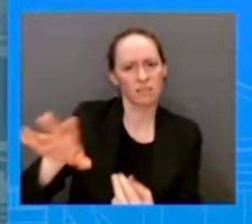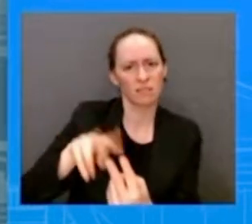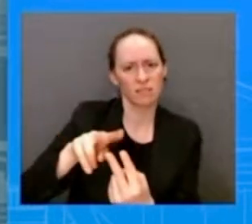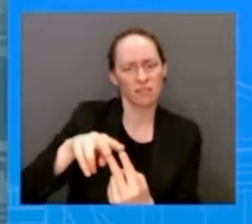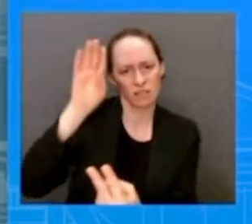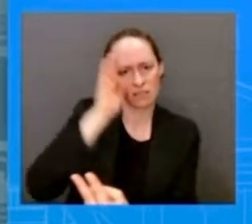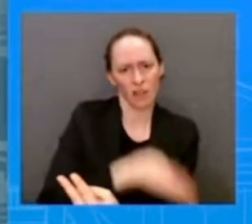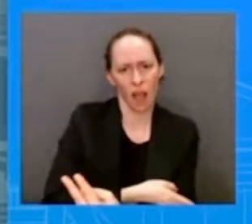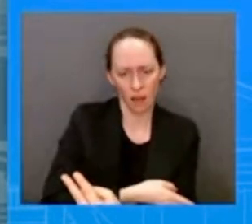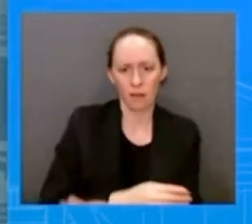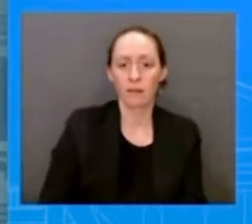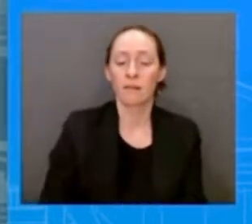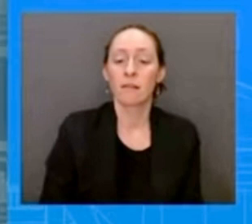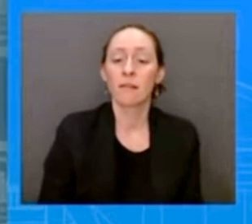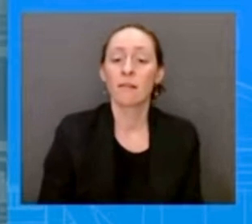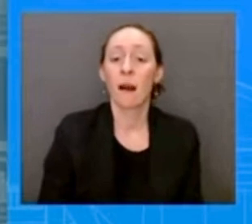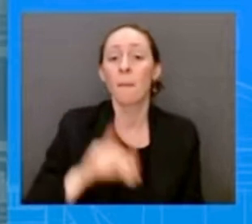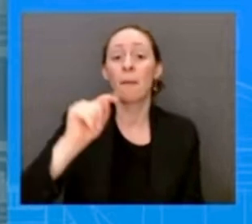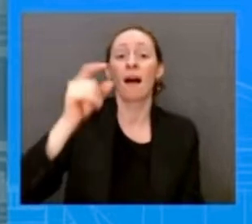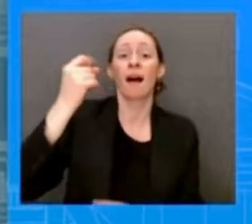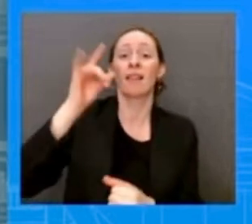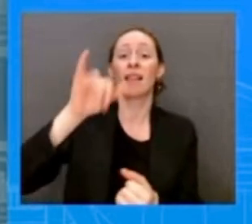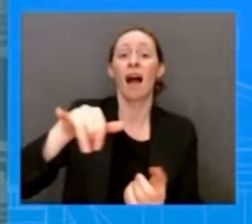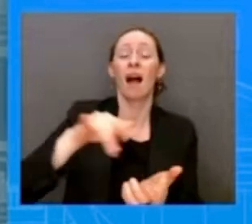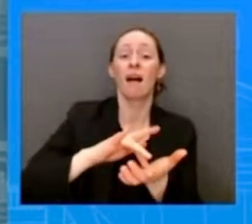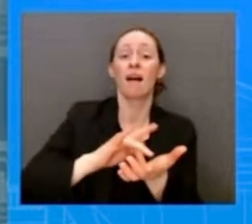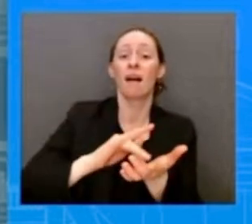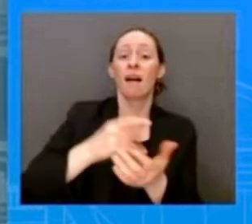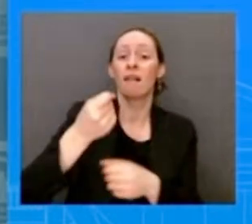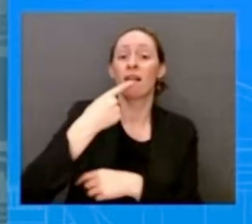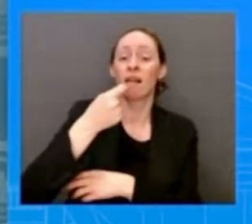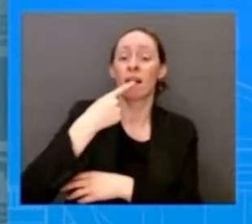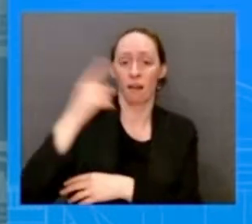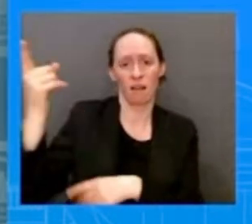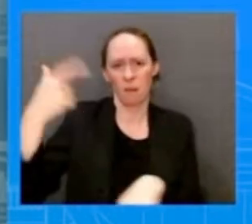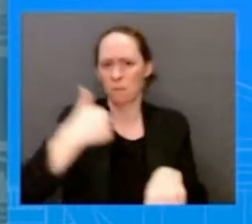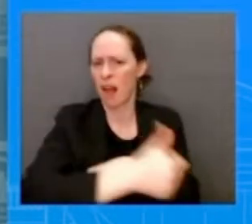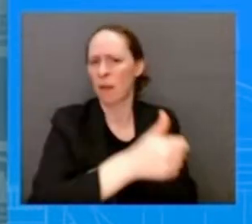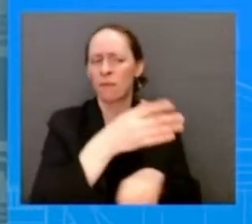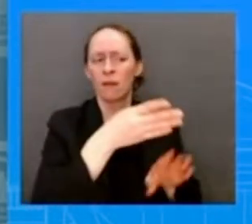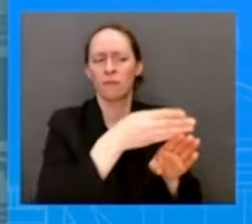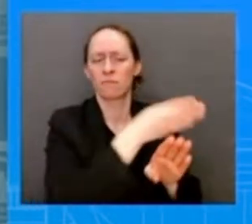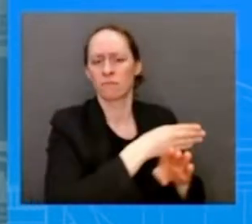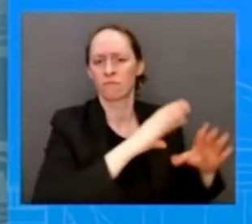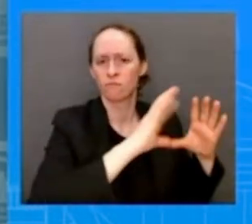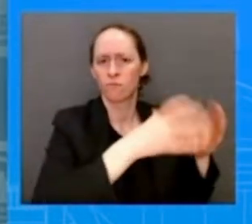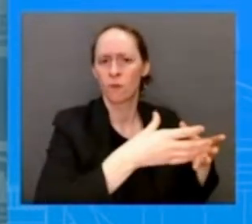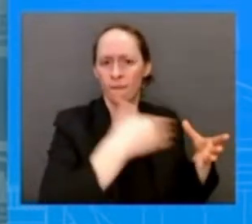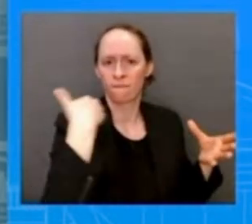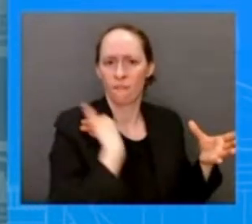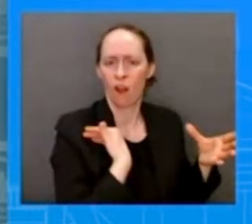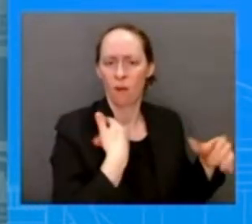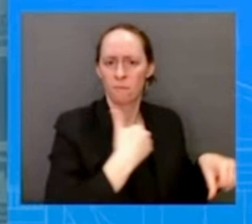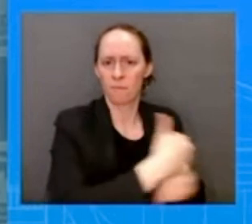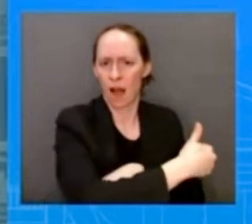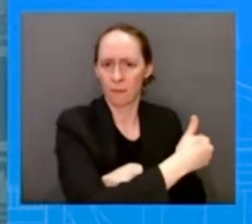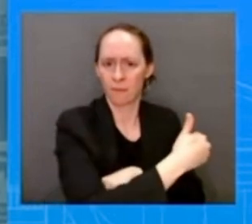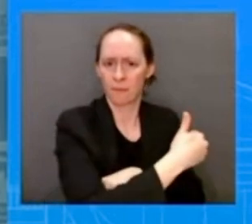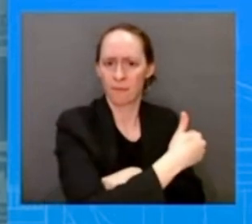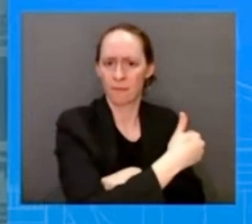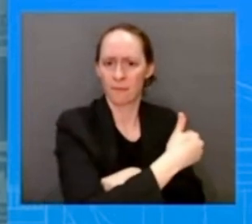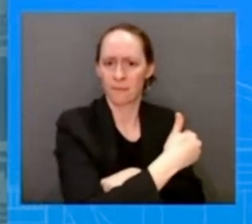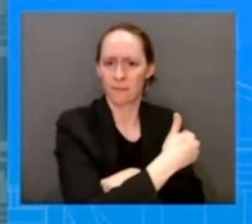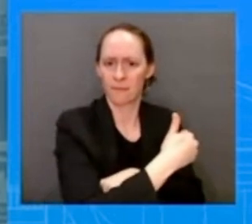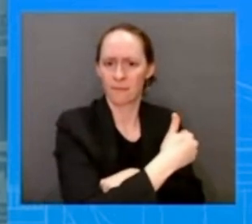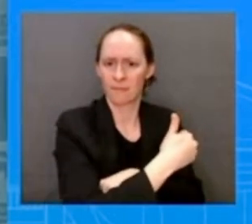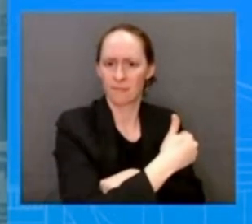involves a mom, as you just stated, who lost two sons. And when it comes to this president, I believe the